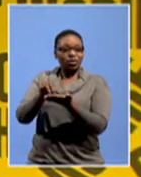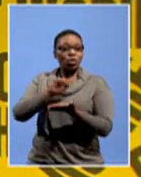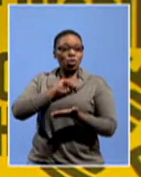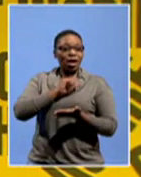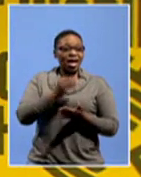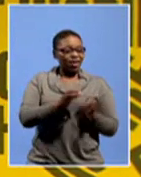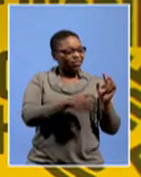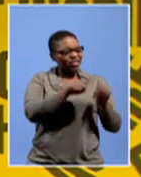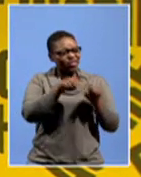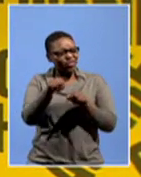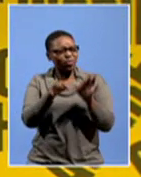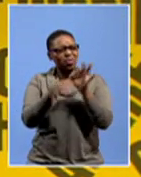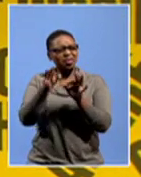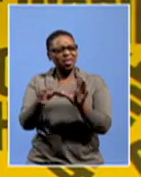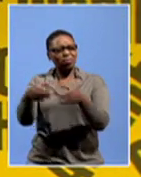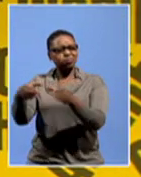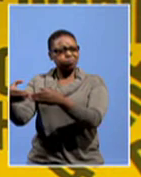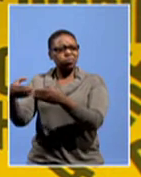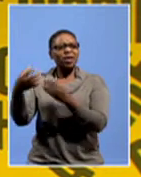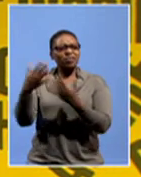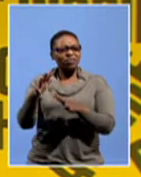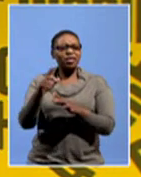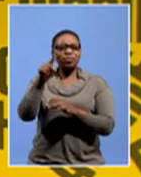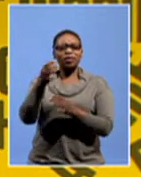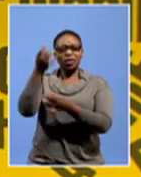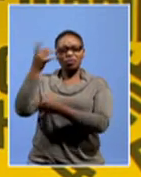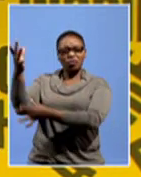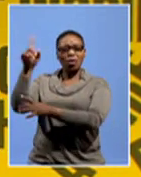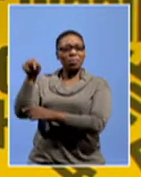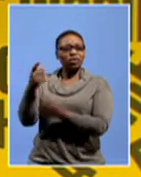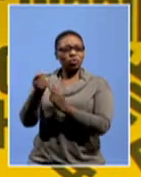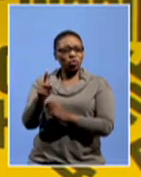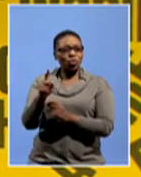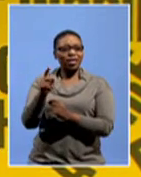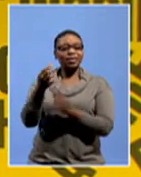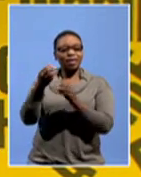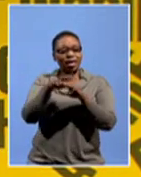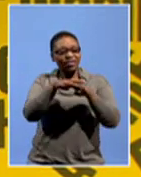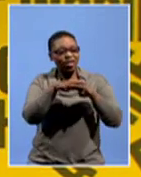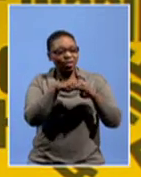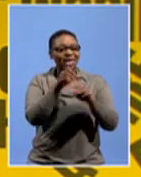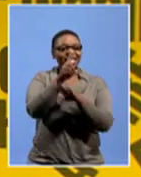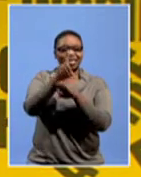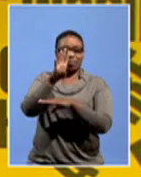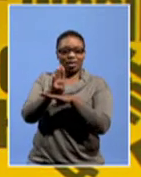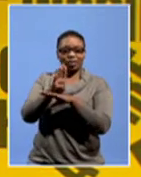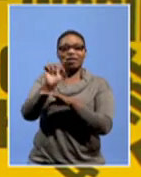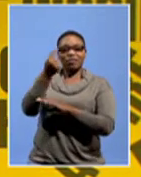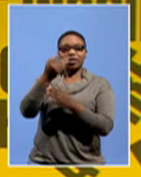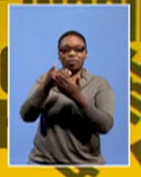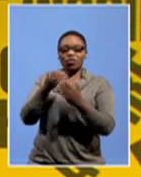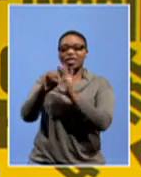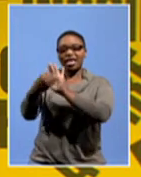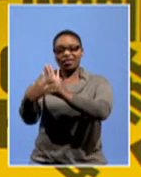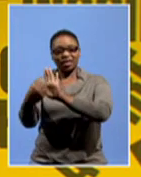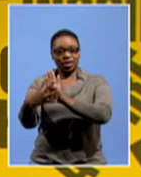May 8th elections have been asked to upload all official advertising material to an online database. This will allow anyone to check whether